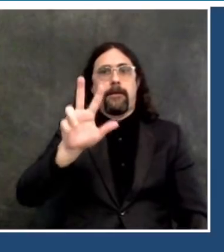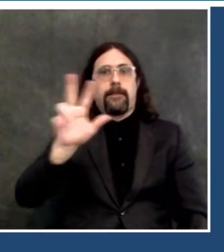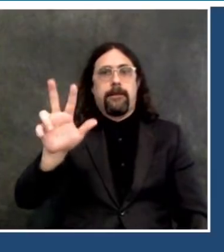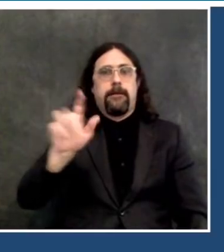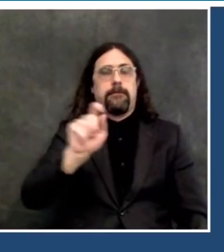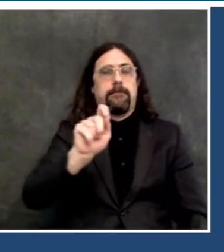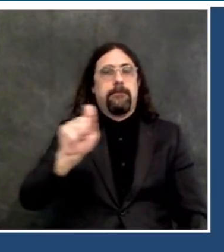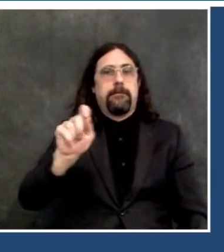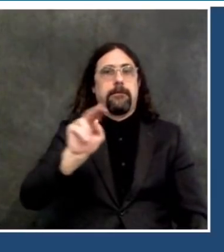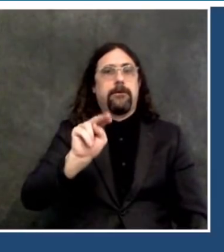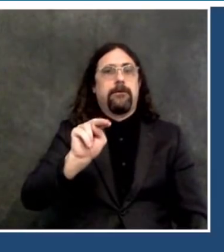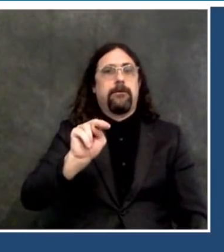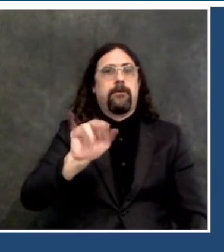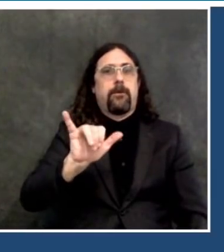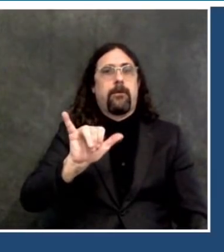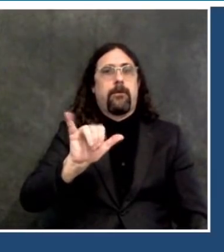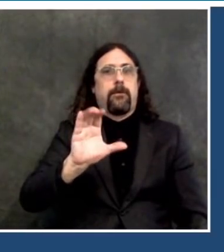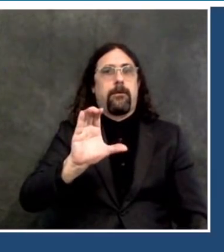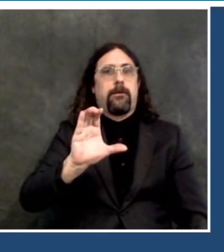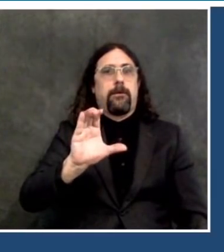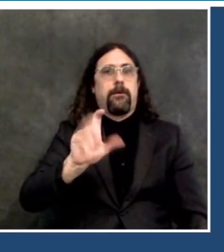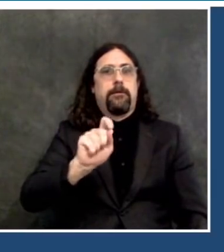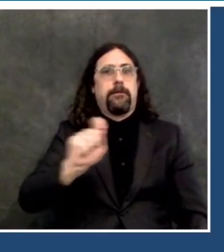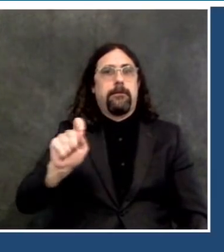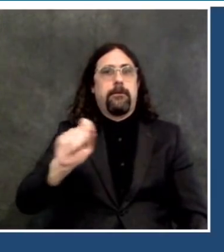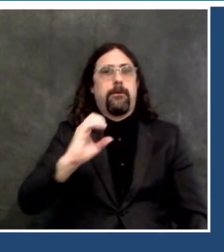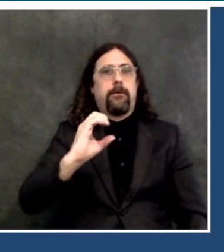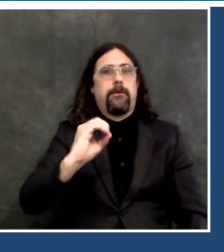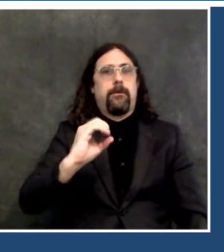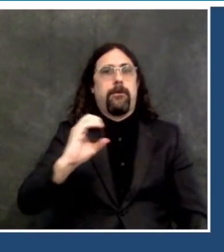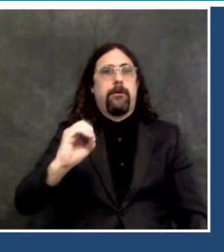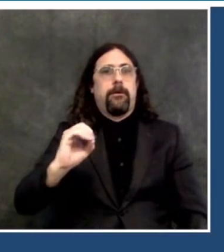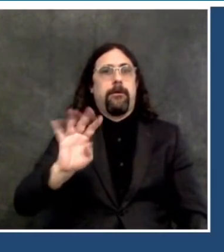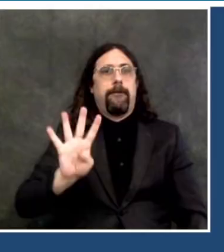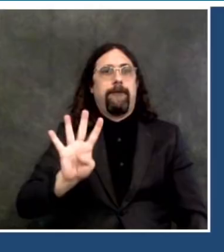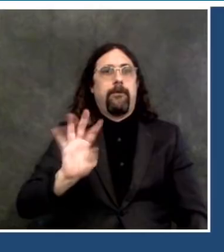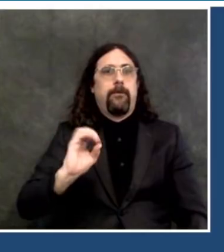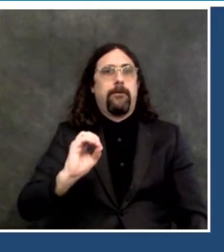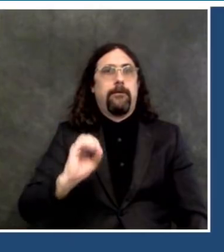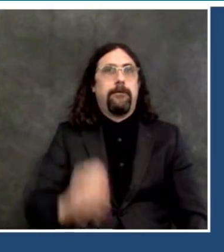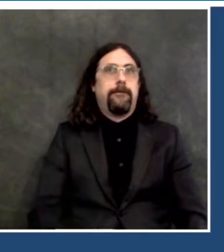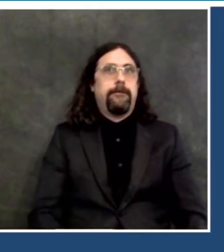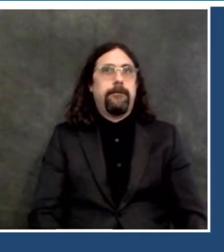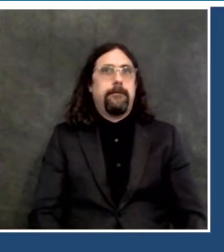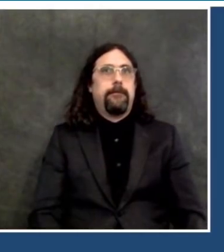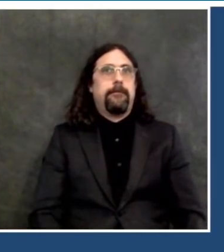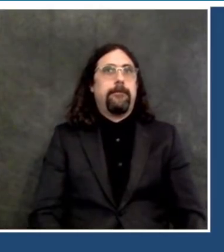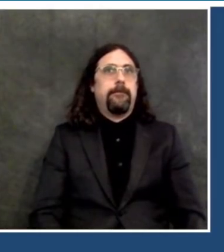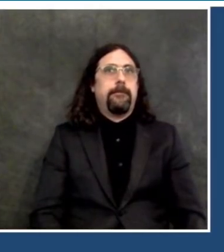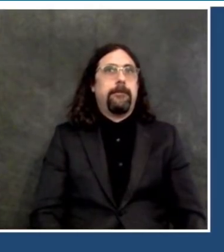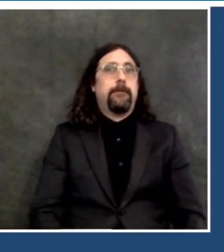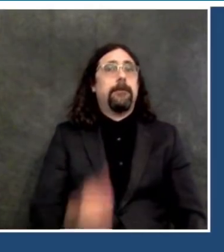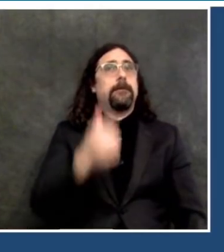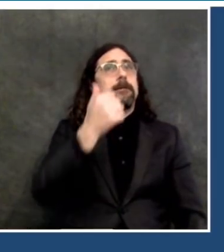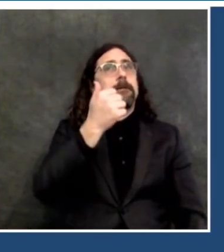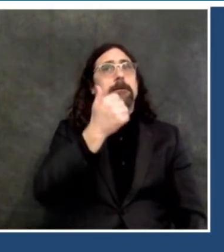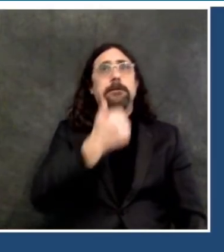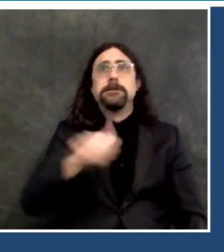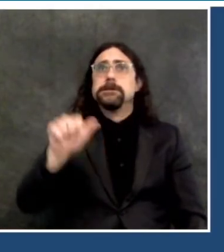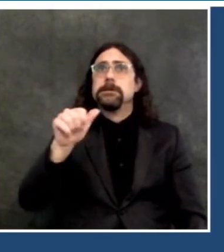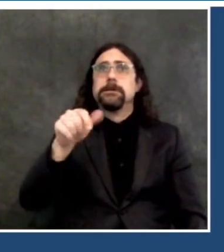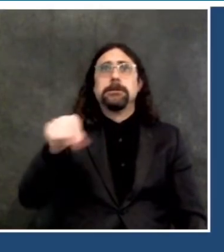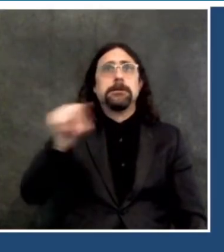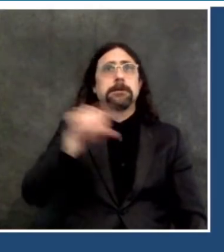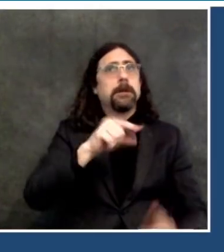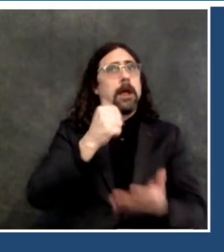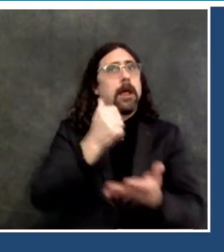particularly important. Anyone who's a medical professional wants to come here and help us, we have the accommodations. We will immediately plug you in. We need